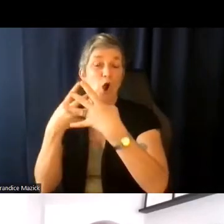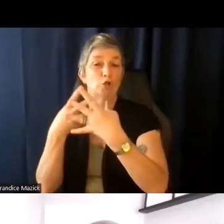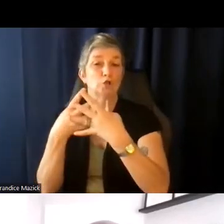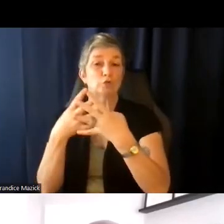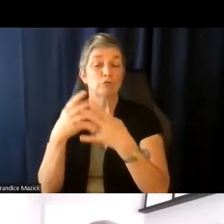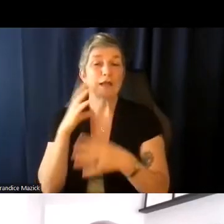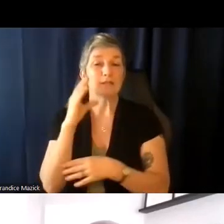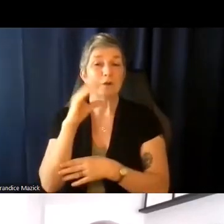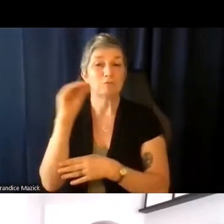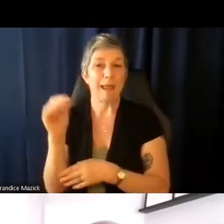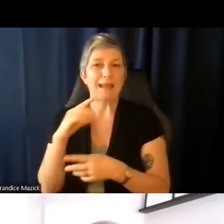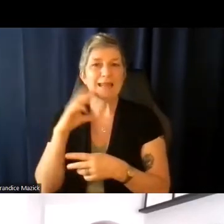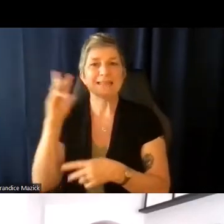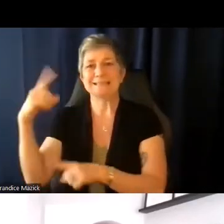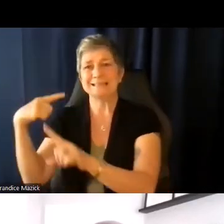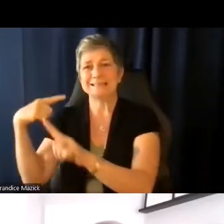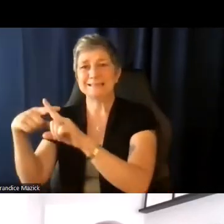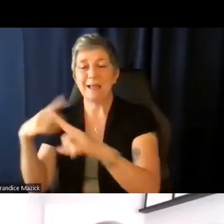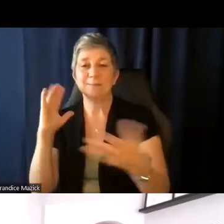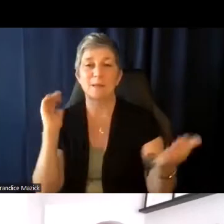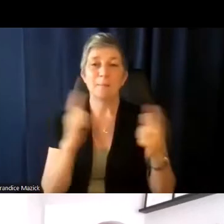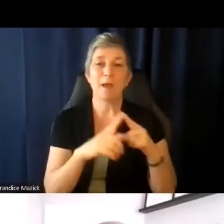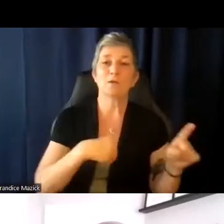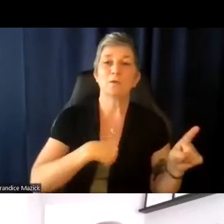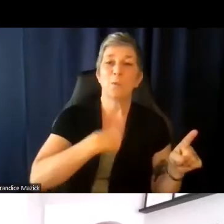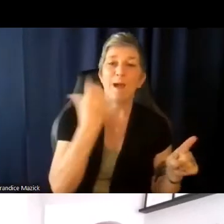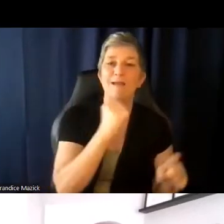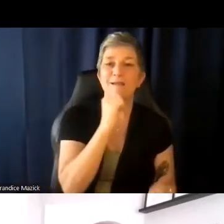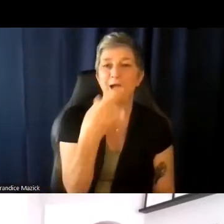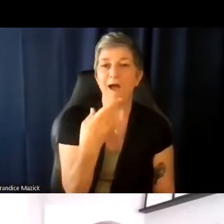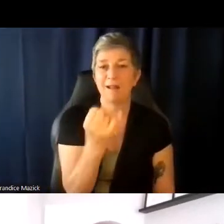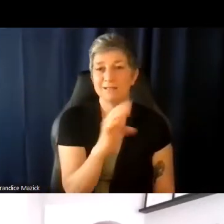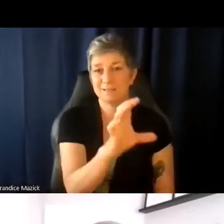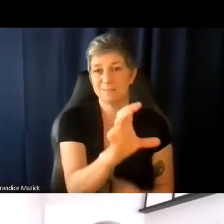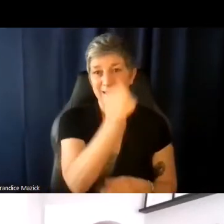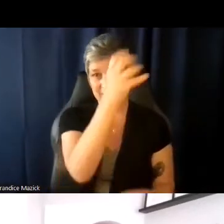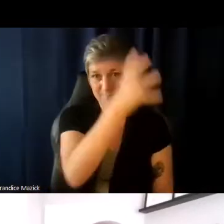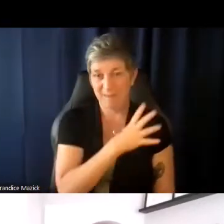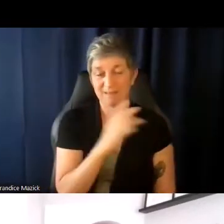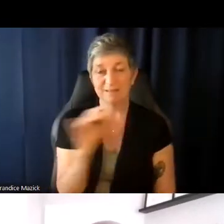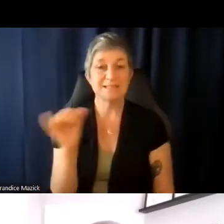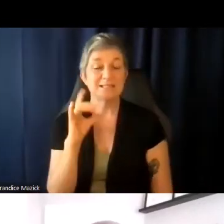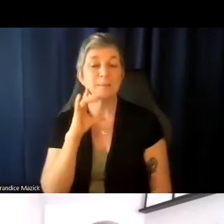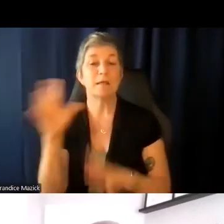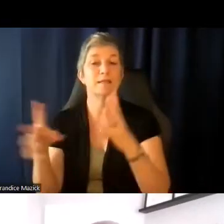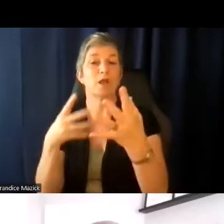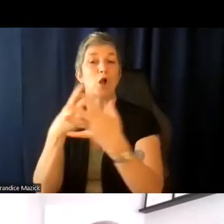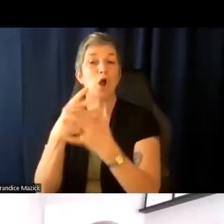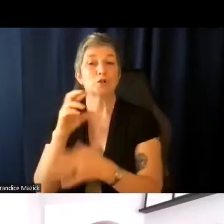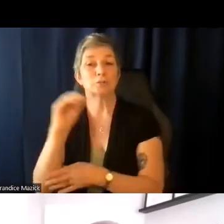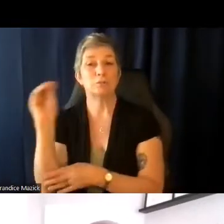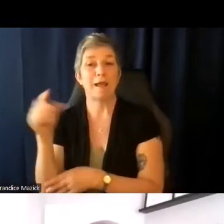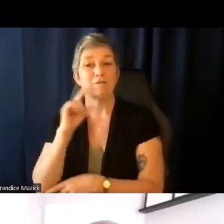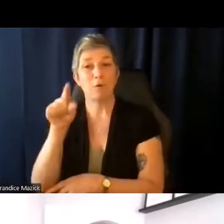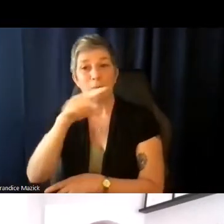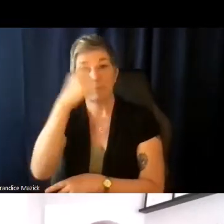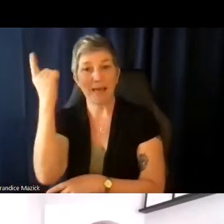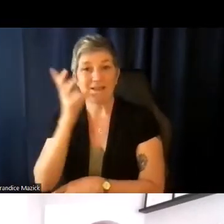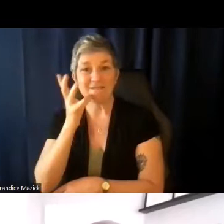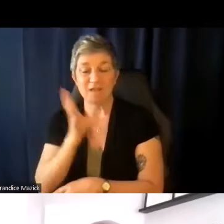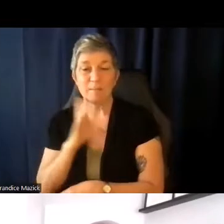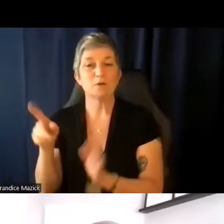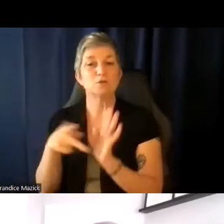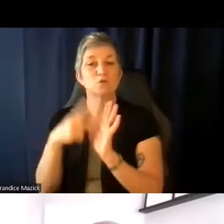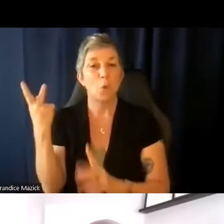almost 6 times that of white non-Hispanic males. And similarly, the incarceration rate of Black females was nearly 2 times the